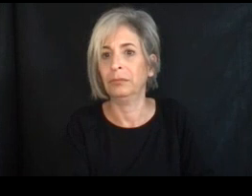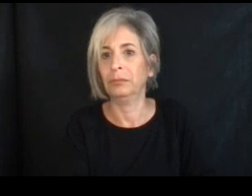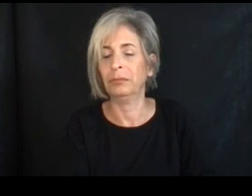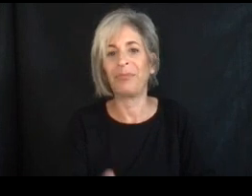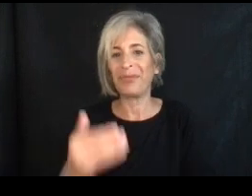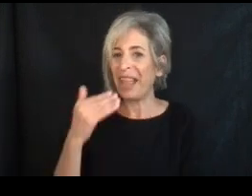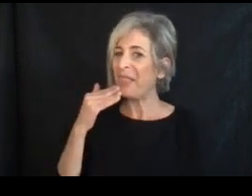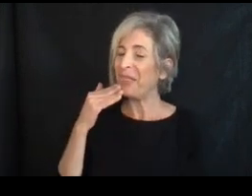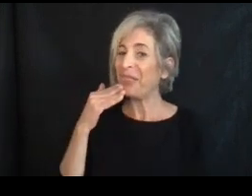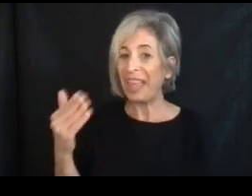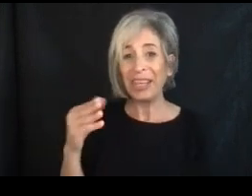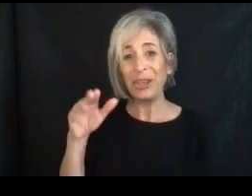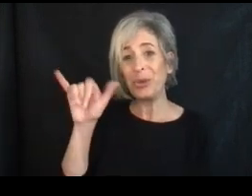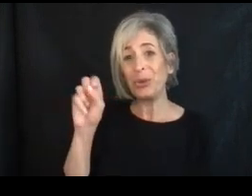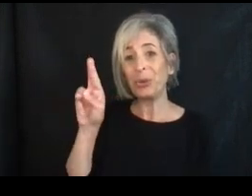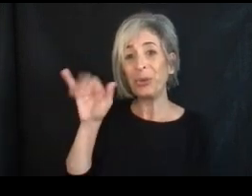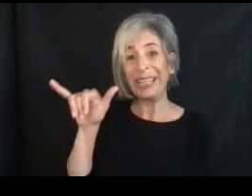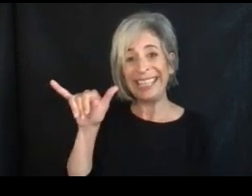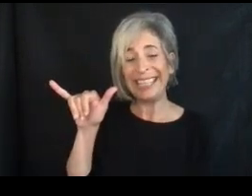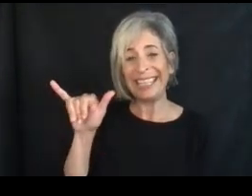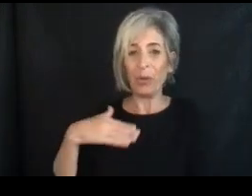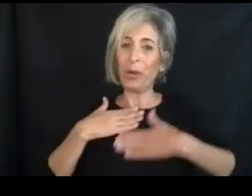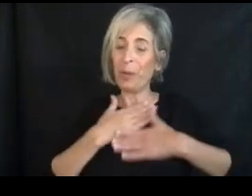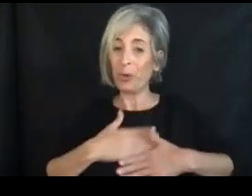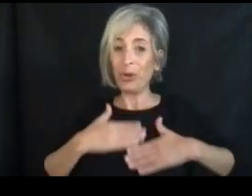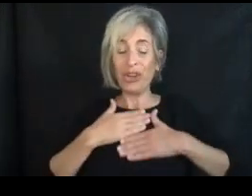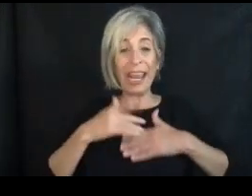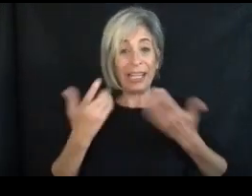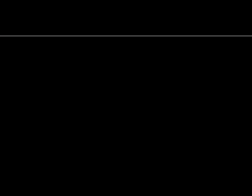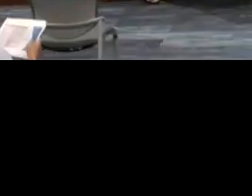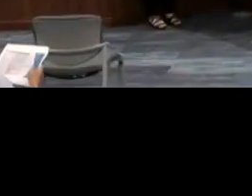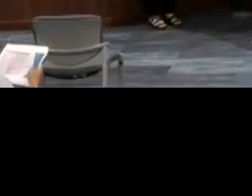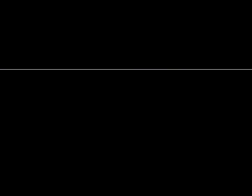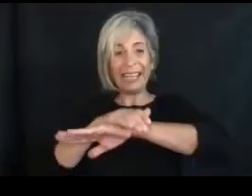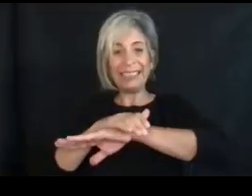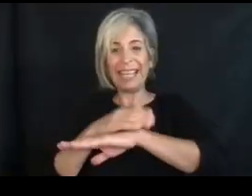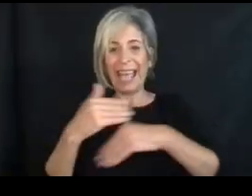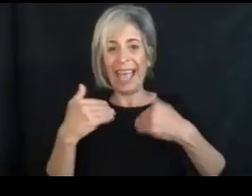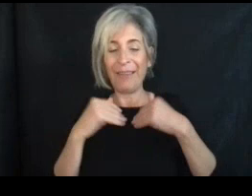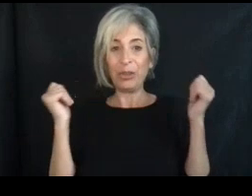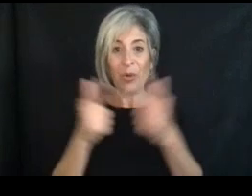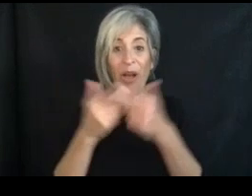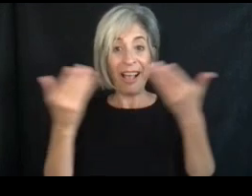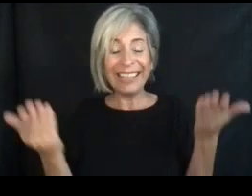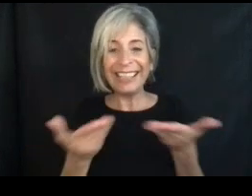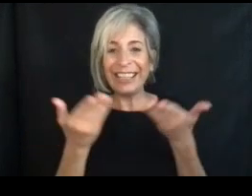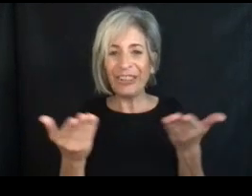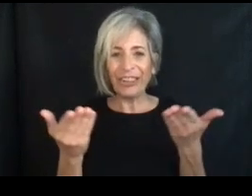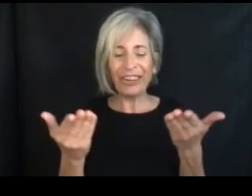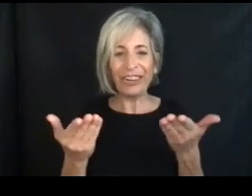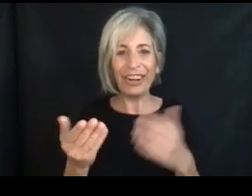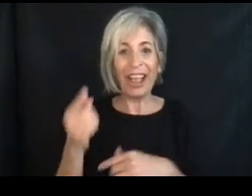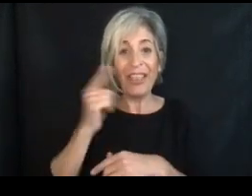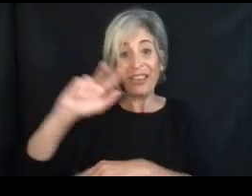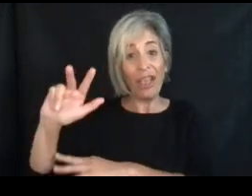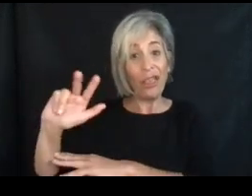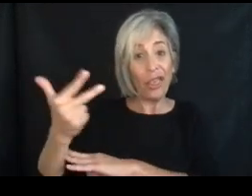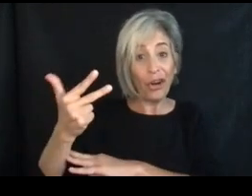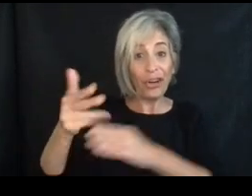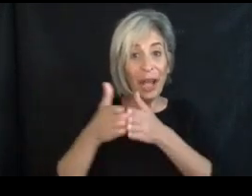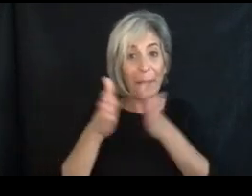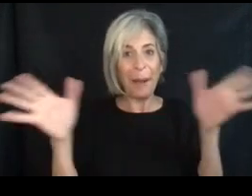Thank you, Yuri, and we appreciate this evening having you all out. This is the third public